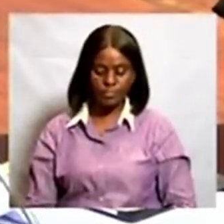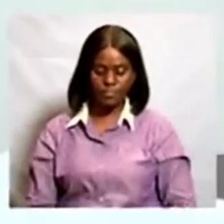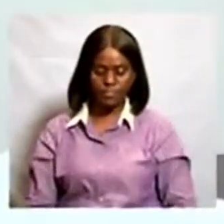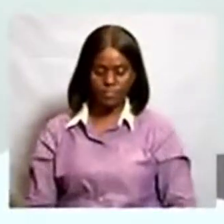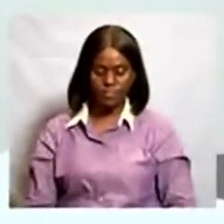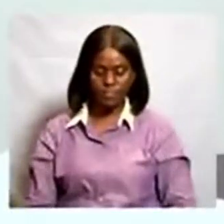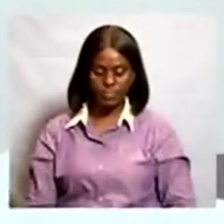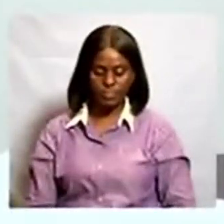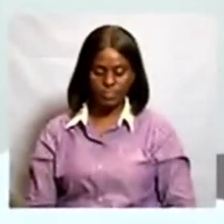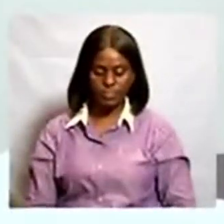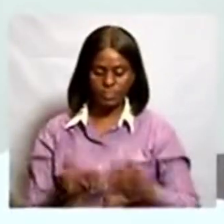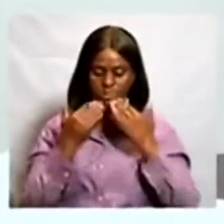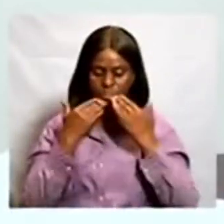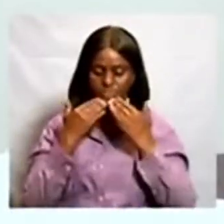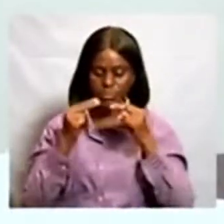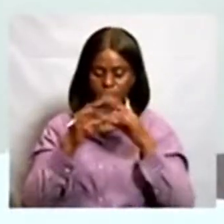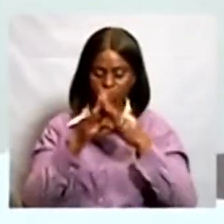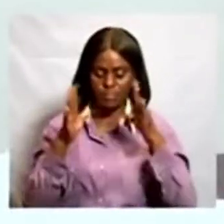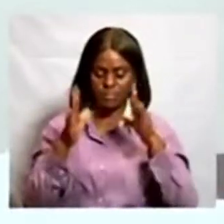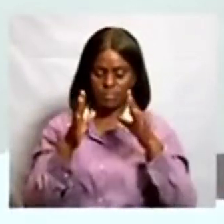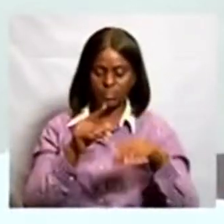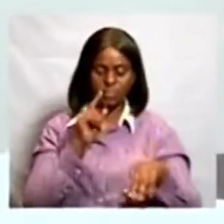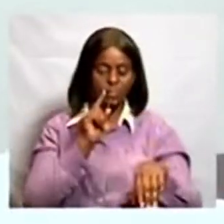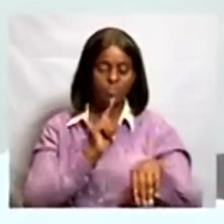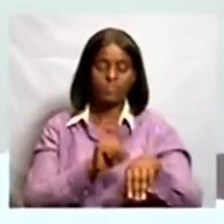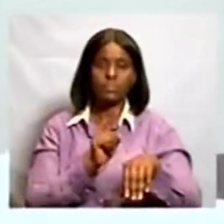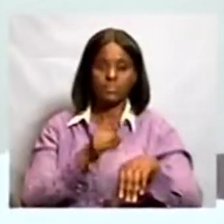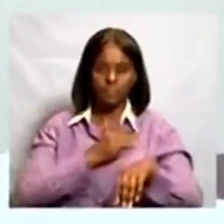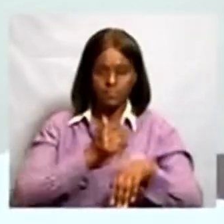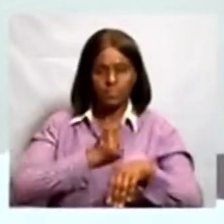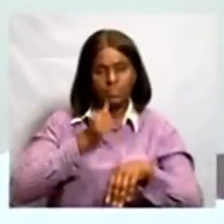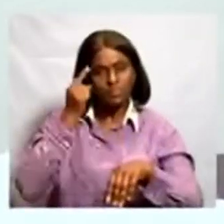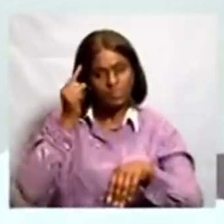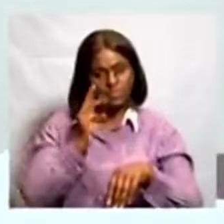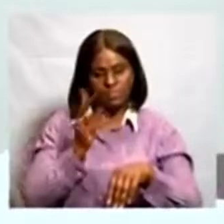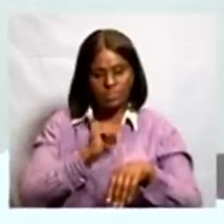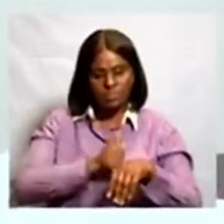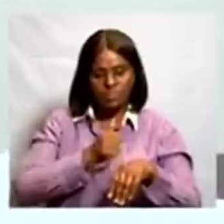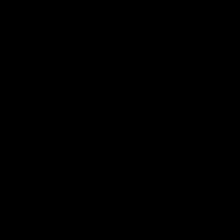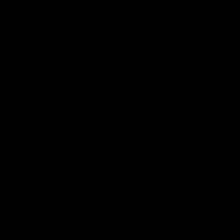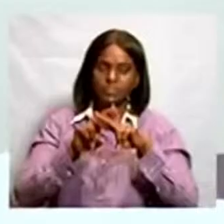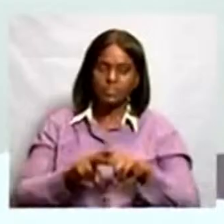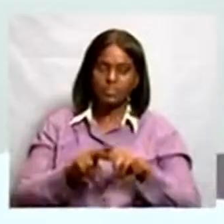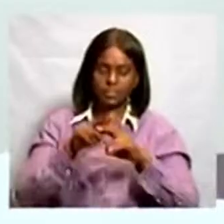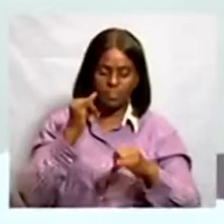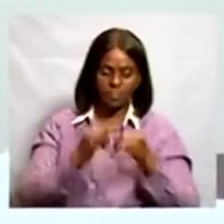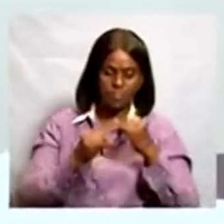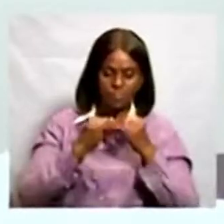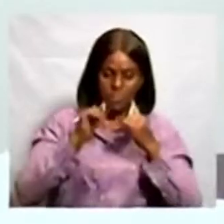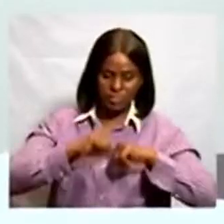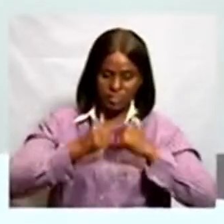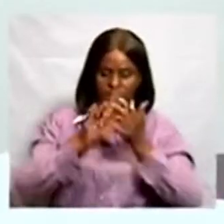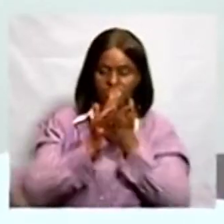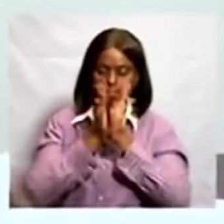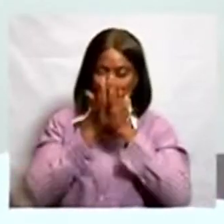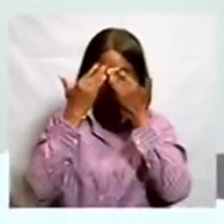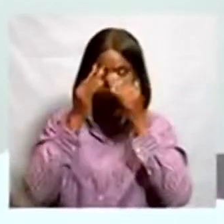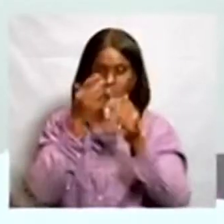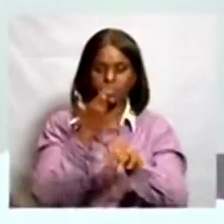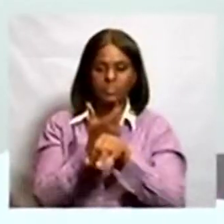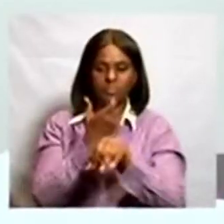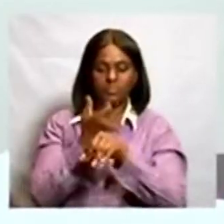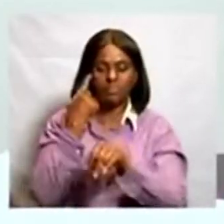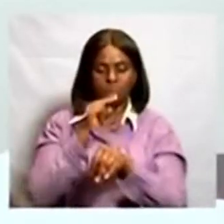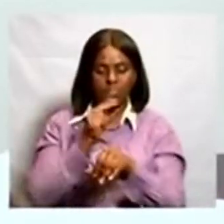Thank you very much, Chair. I think this one, we sat at the end and we realized that it would be hard for us